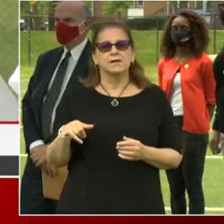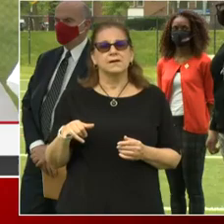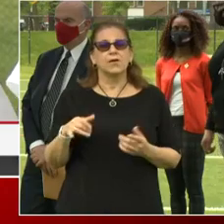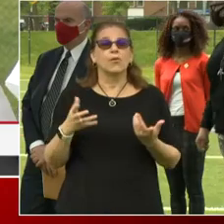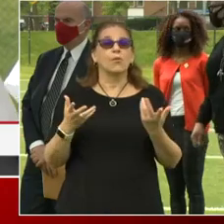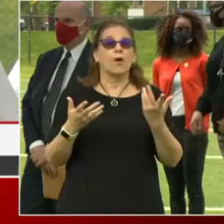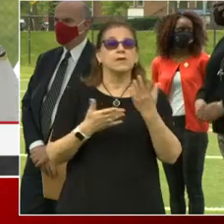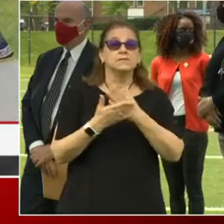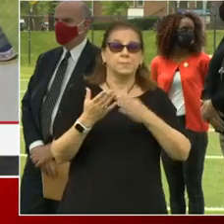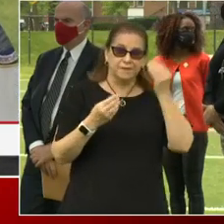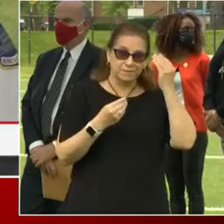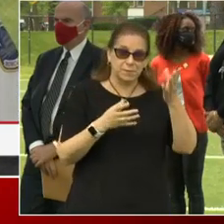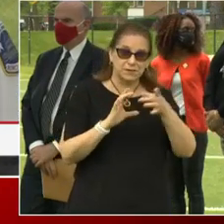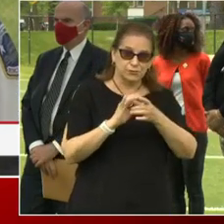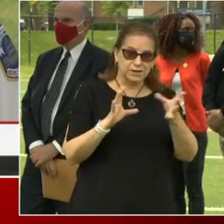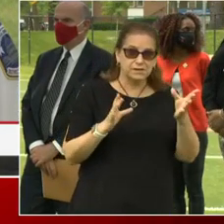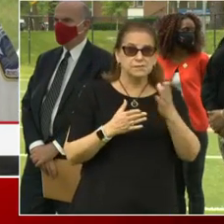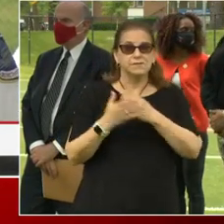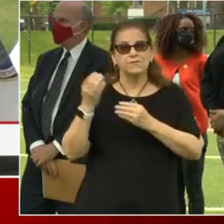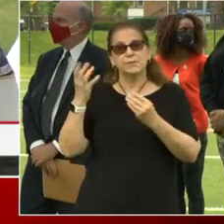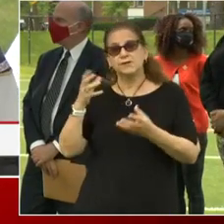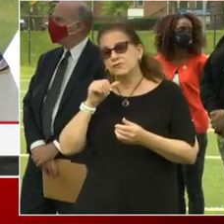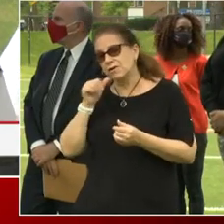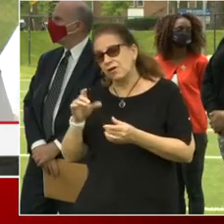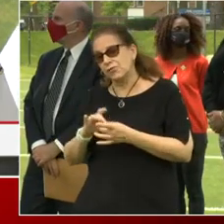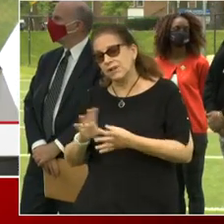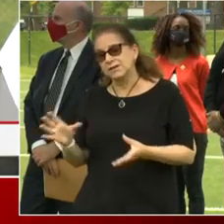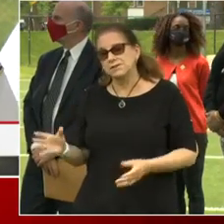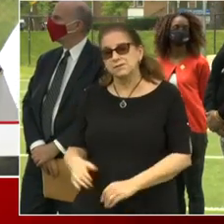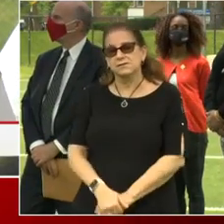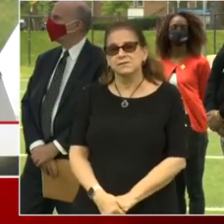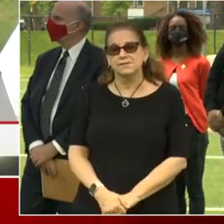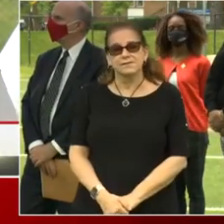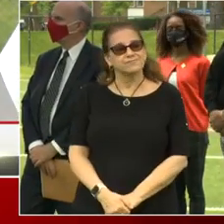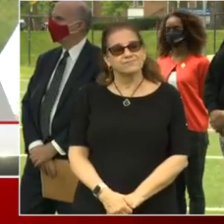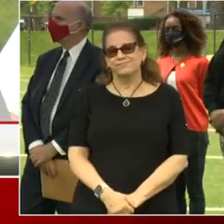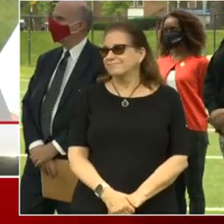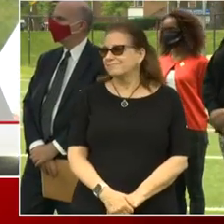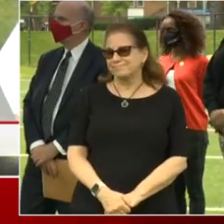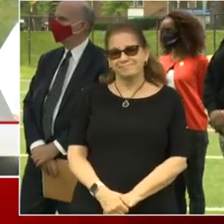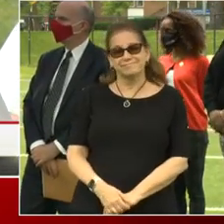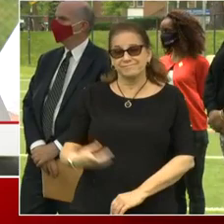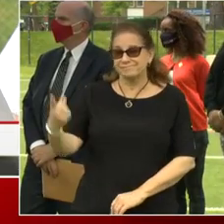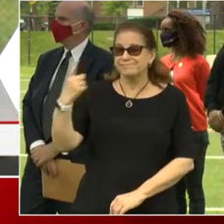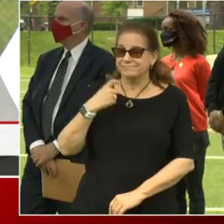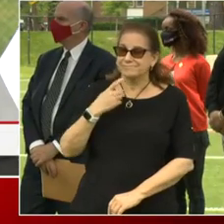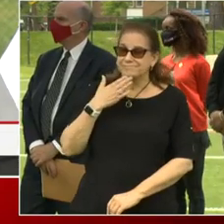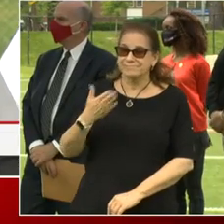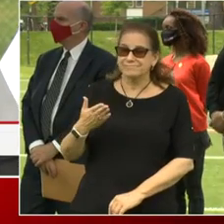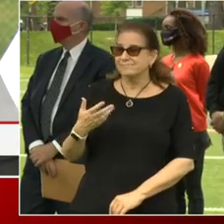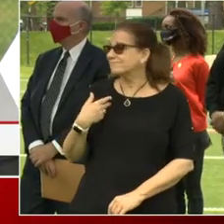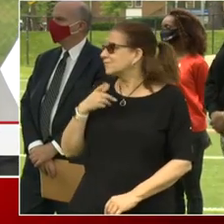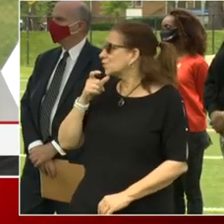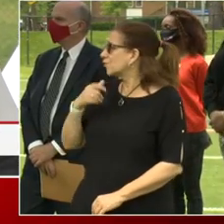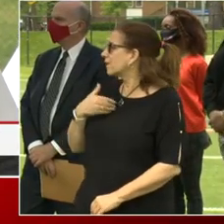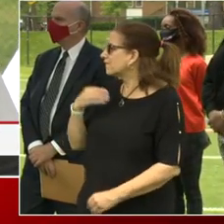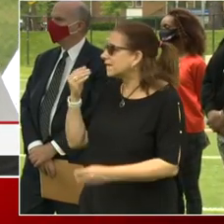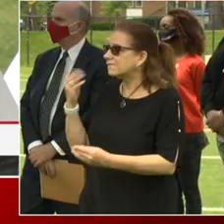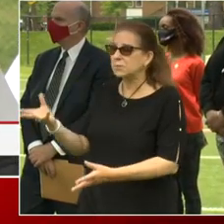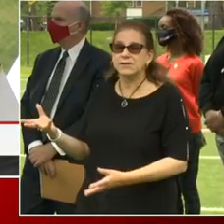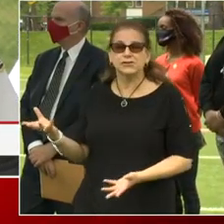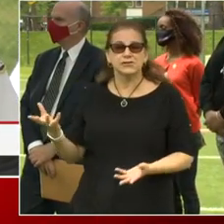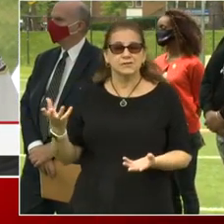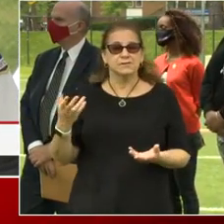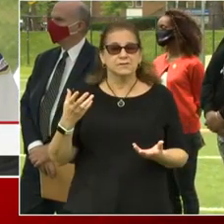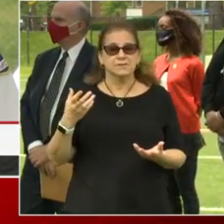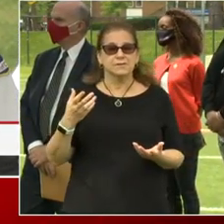information. Thank you. Yeah, for that question, I appreciate that. We're still seeking the public's assistance, first of all. So anyone who has information about that